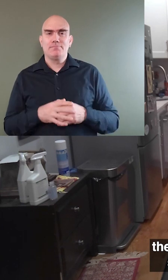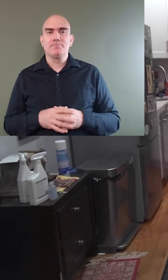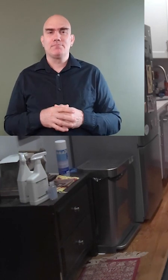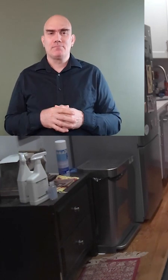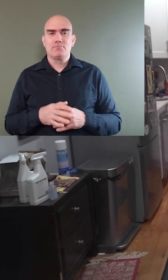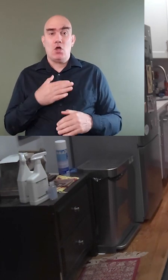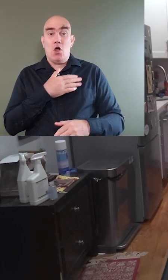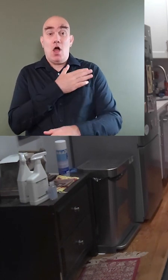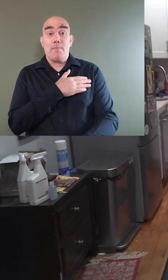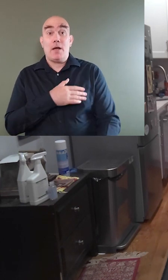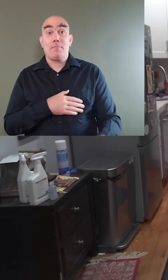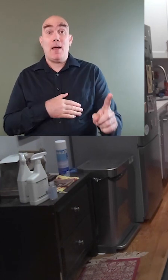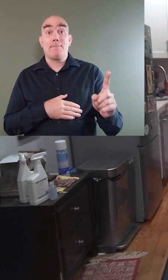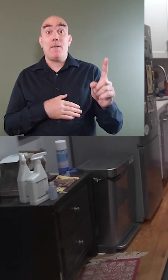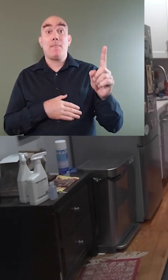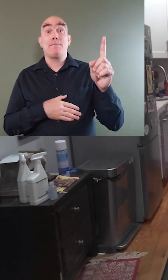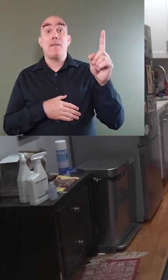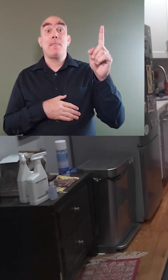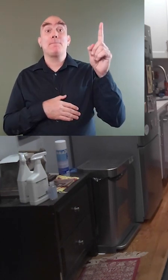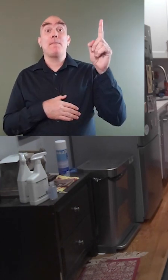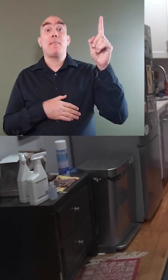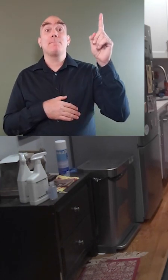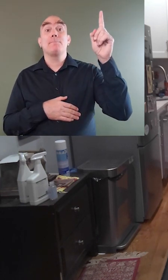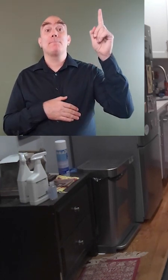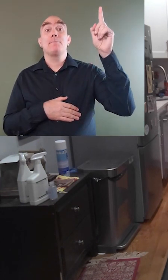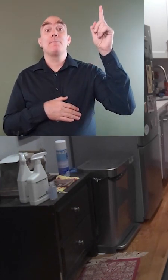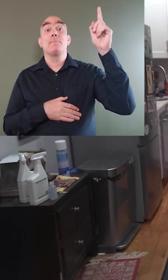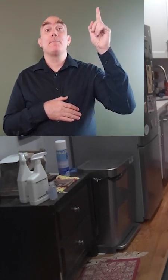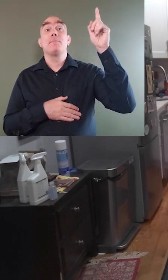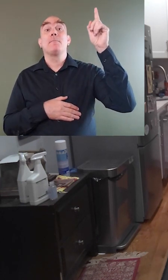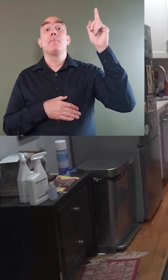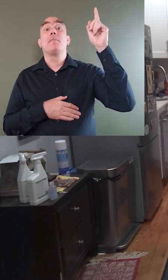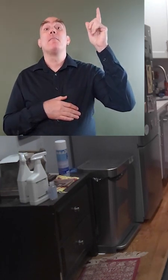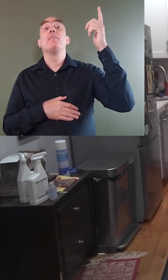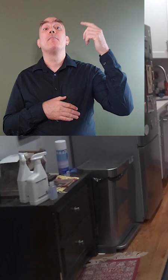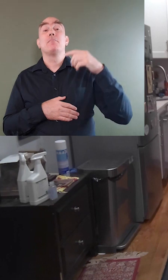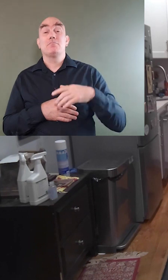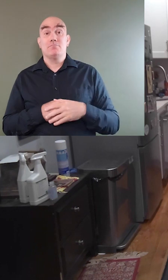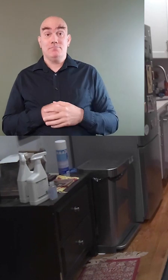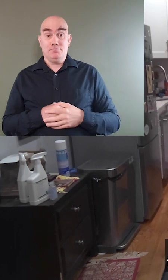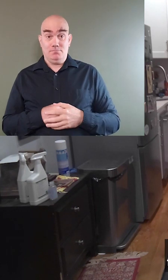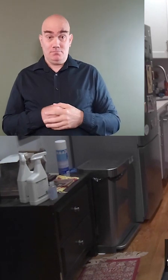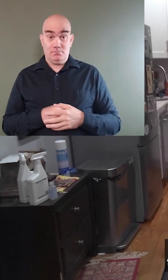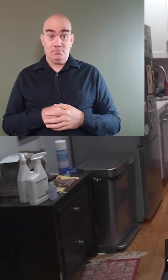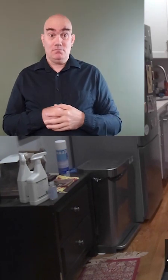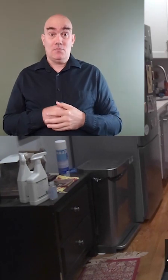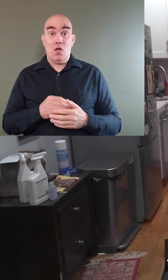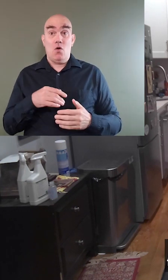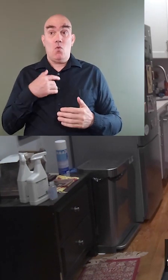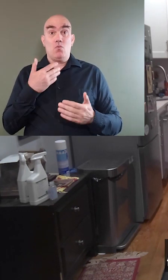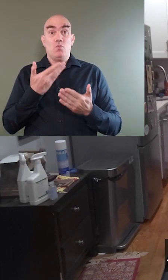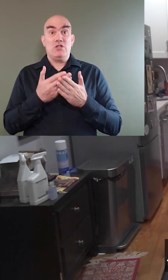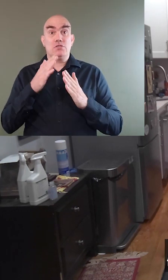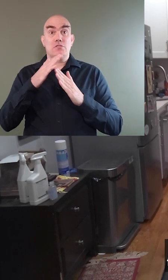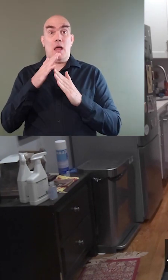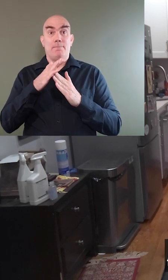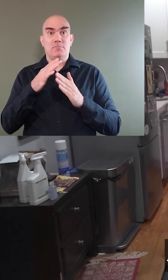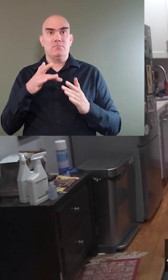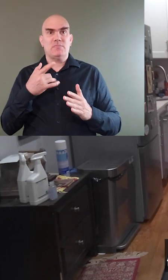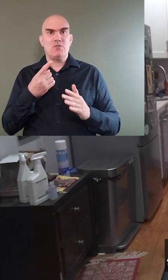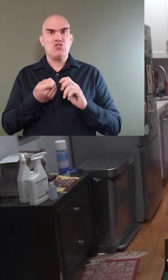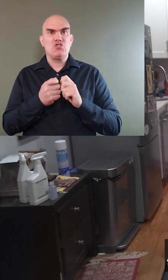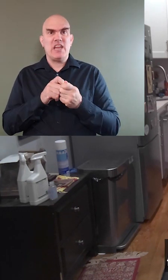contracting as my arm comes up and up and up and up. And as I reach the top,